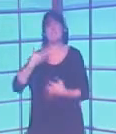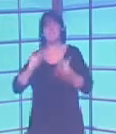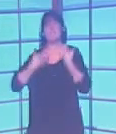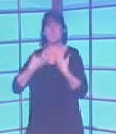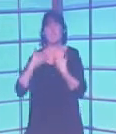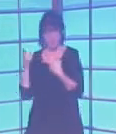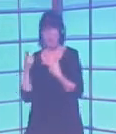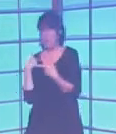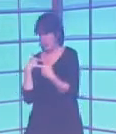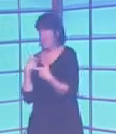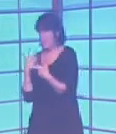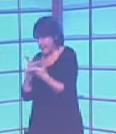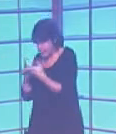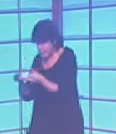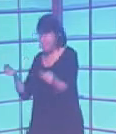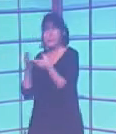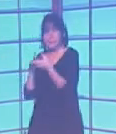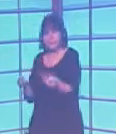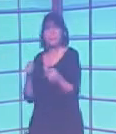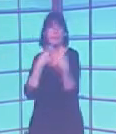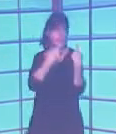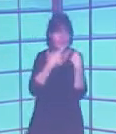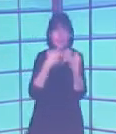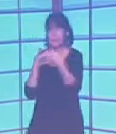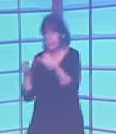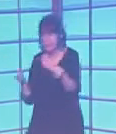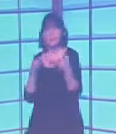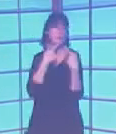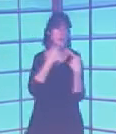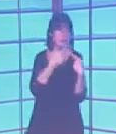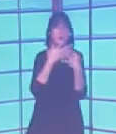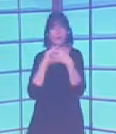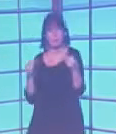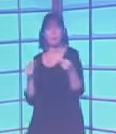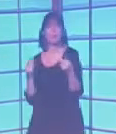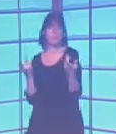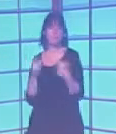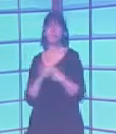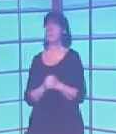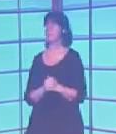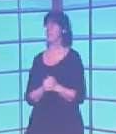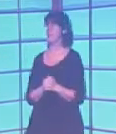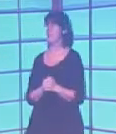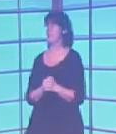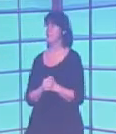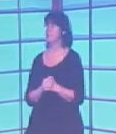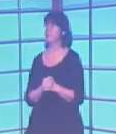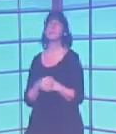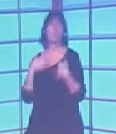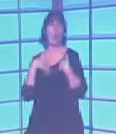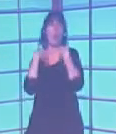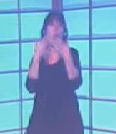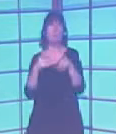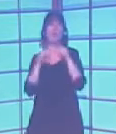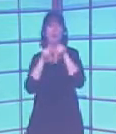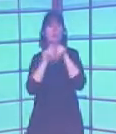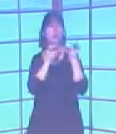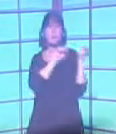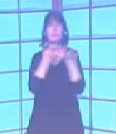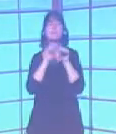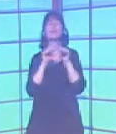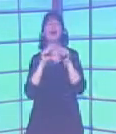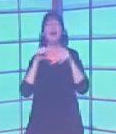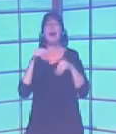as more people become aware of LPF, who we are and what we do. We also offer disability awareness, equality